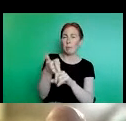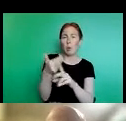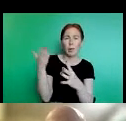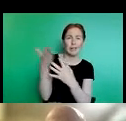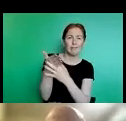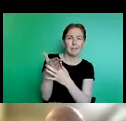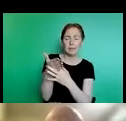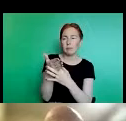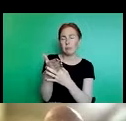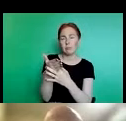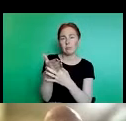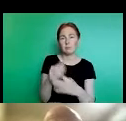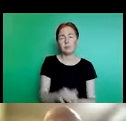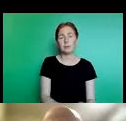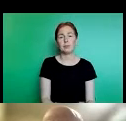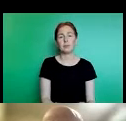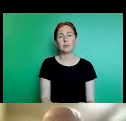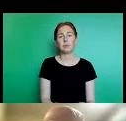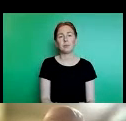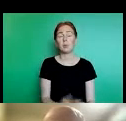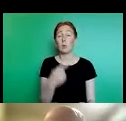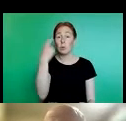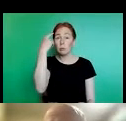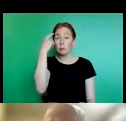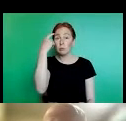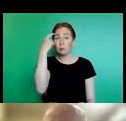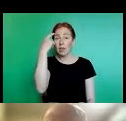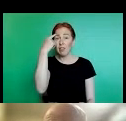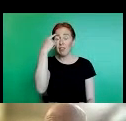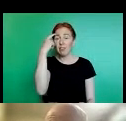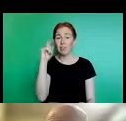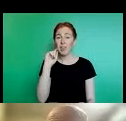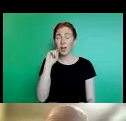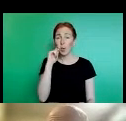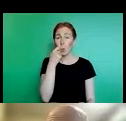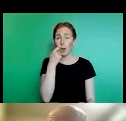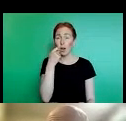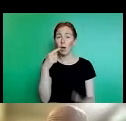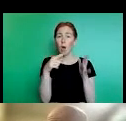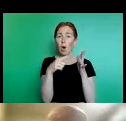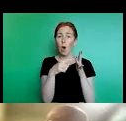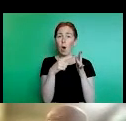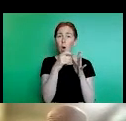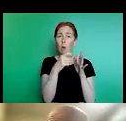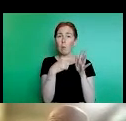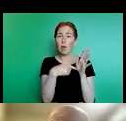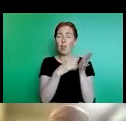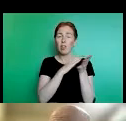So do I think that we're going to be making an ophthalmology diagnosis as